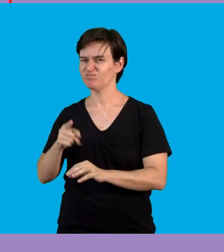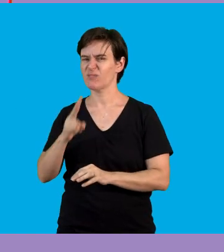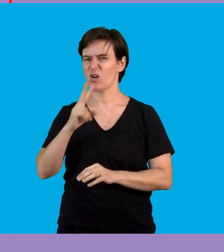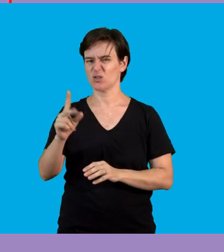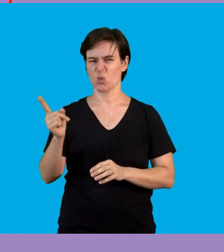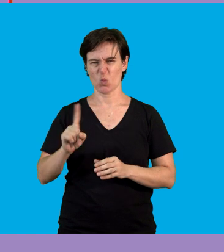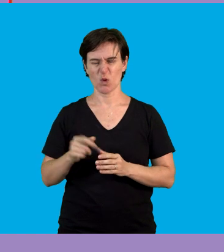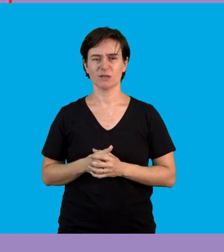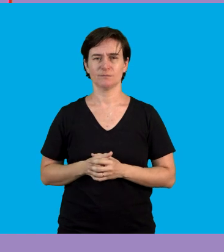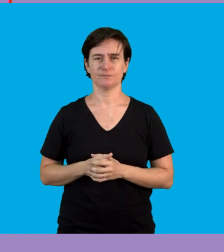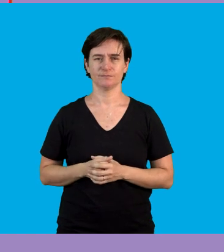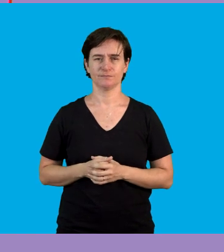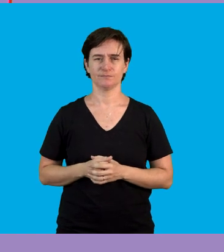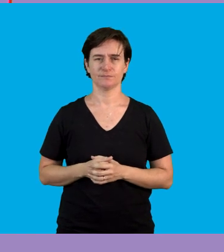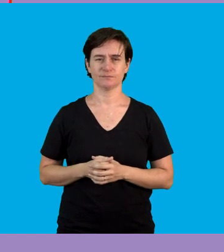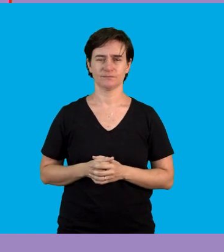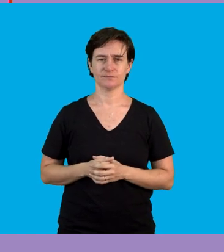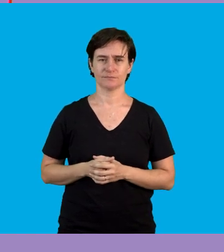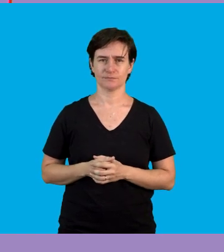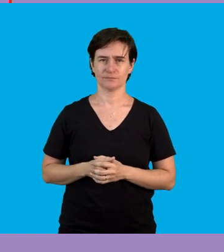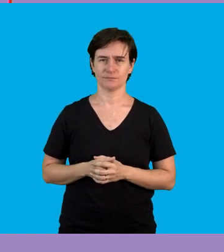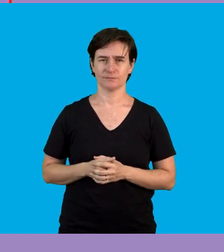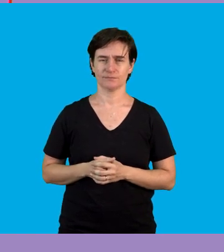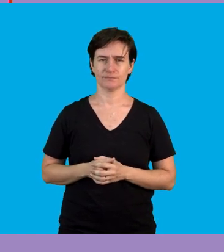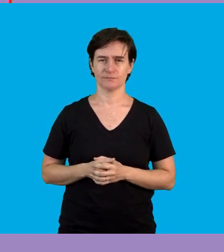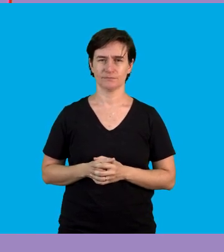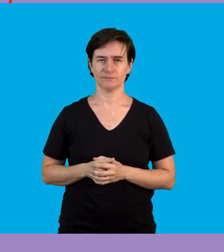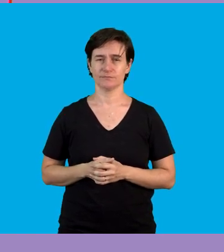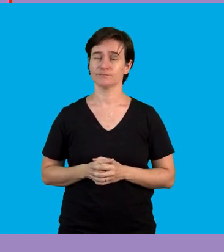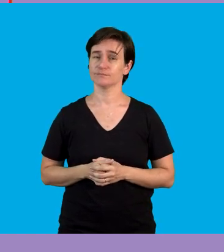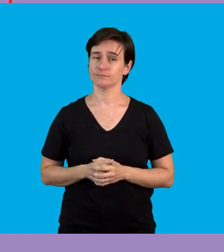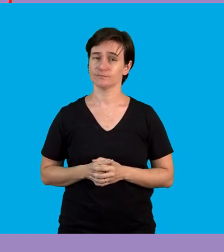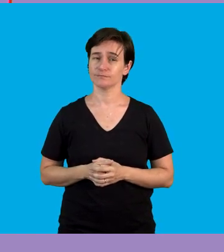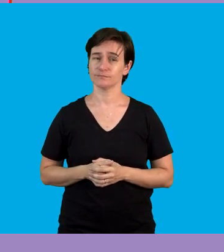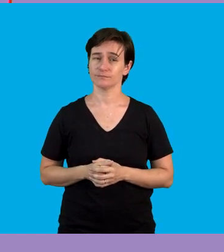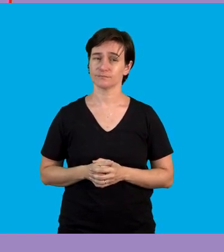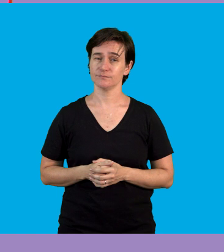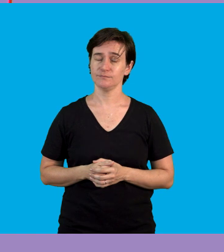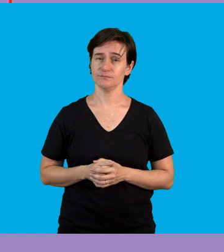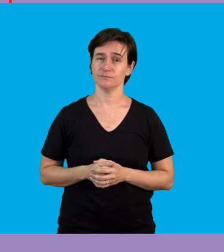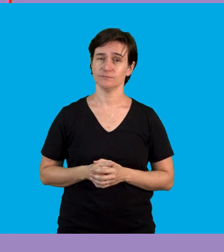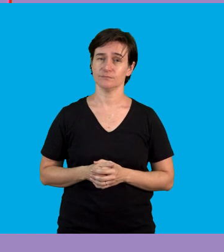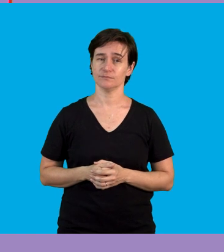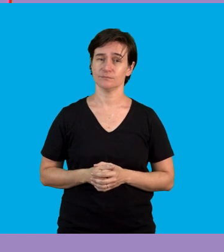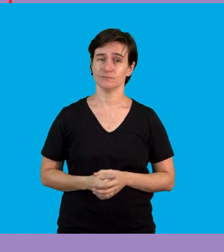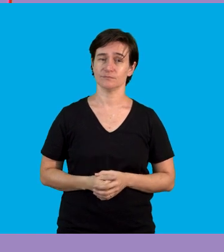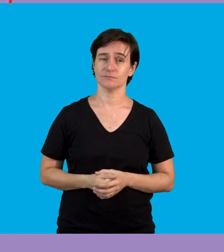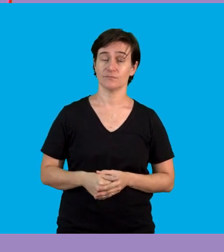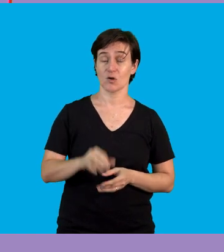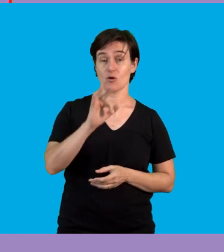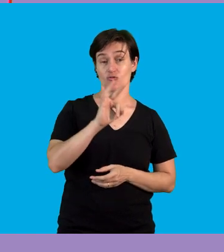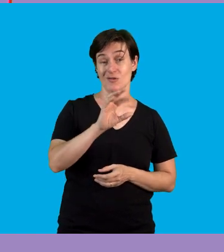we are going to multiply by the 10 meters. That is going to give us a volume of